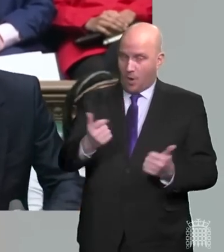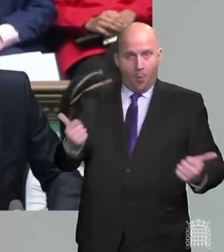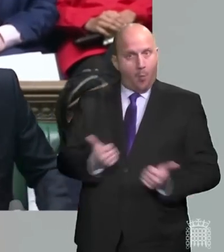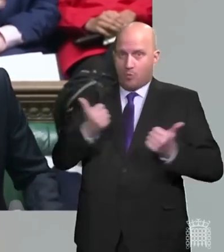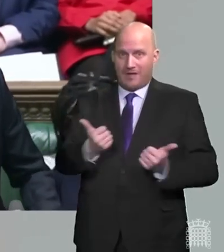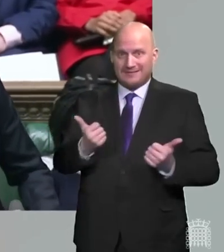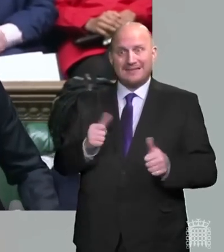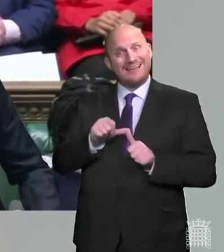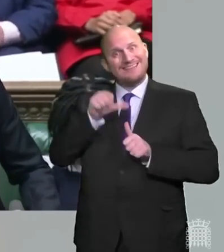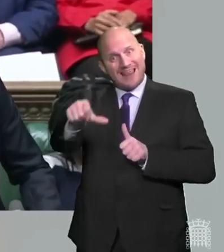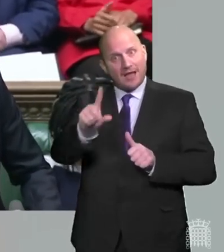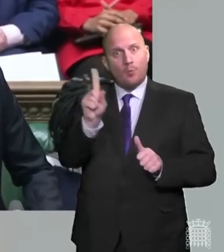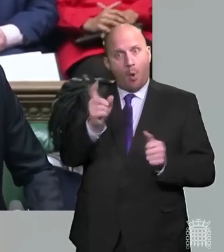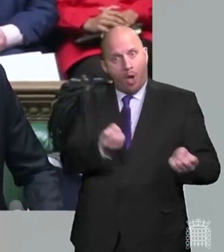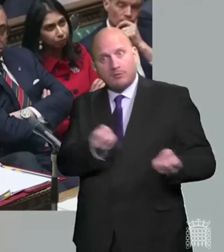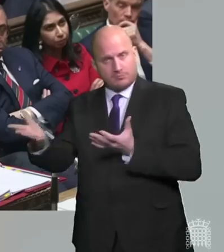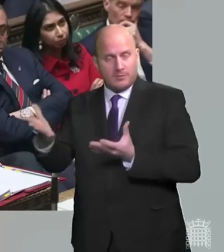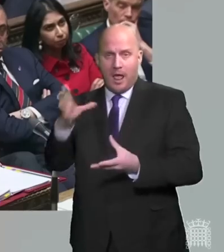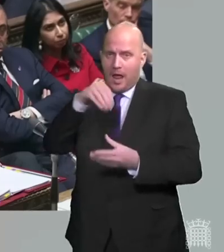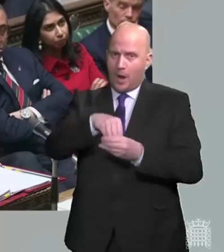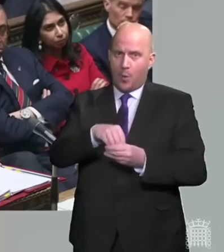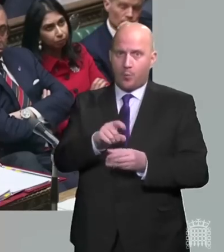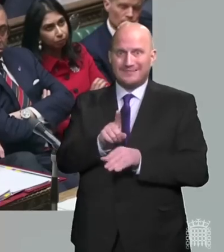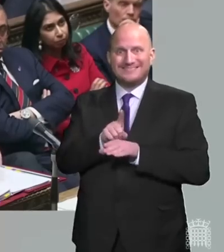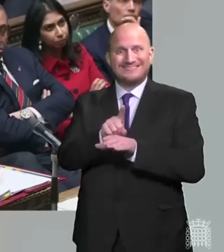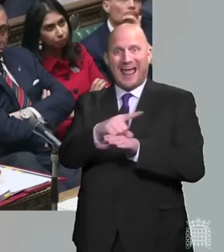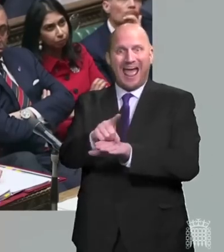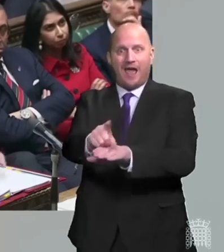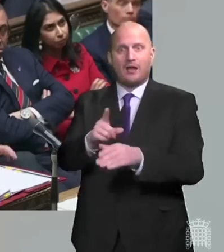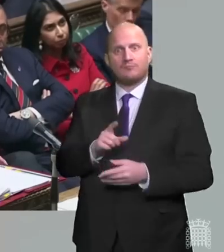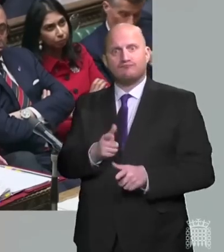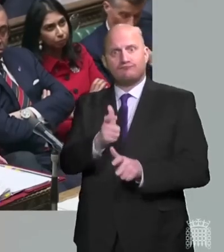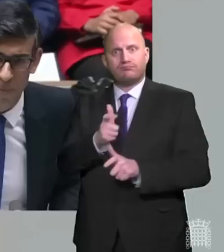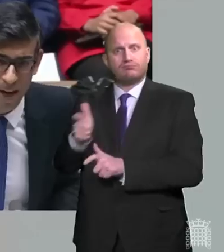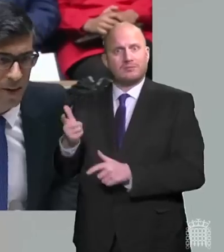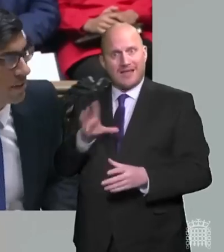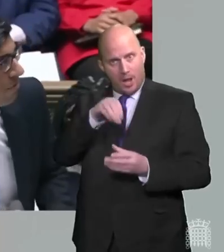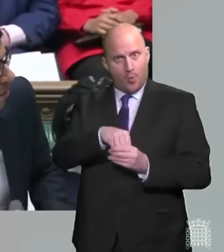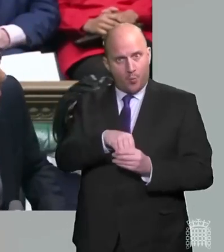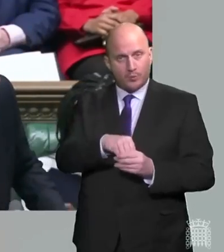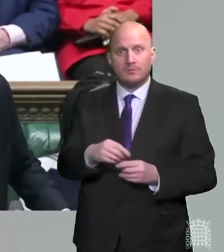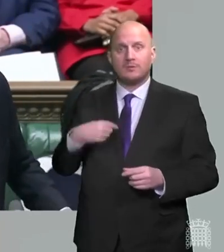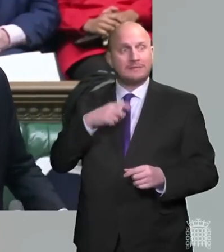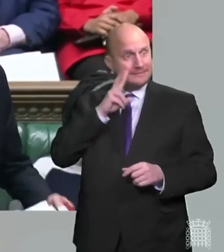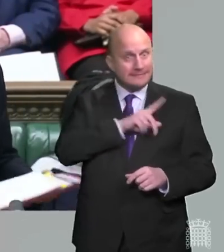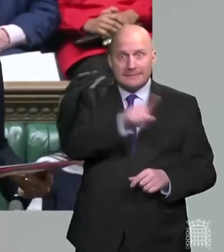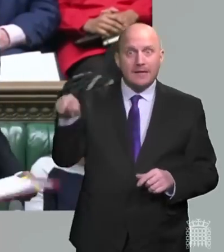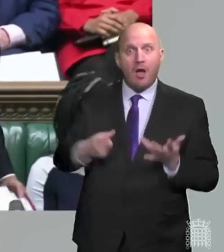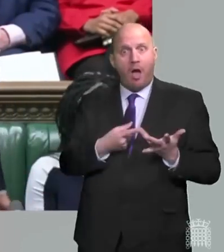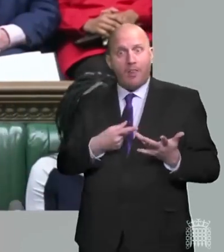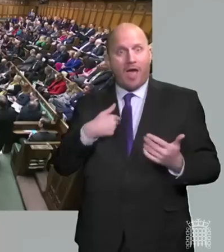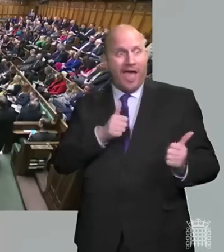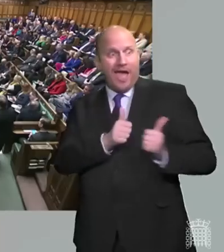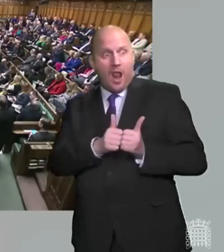major package of UK support to Ukraine, and I'm pleased that our friends and allies are preparing to follow our lead.